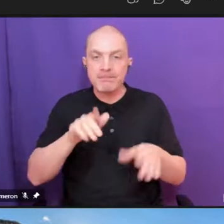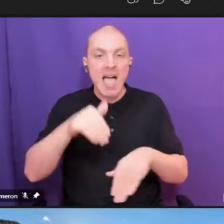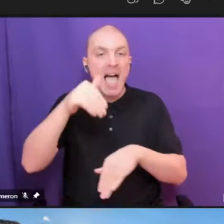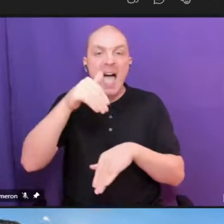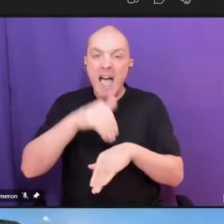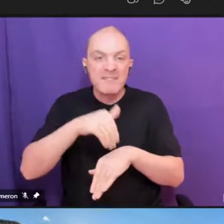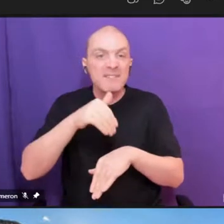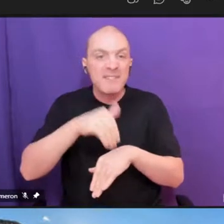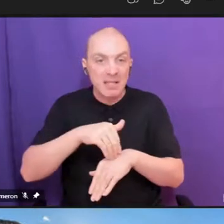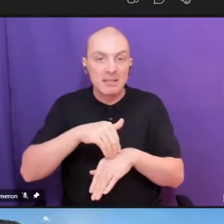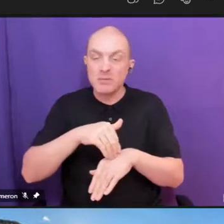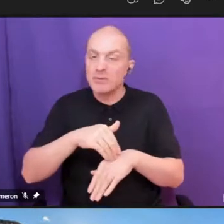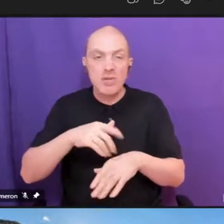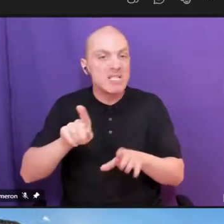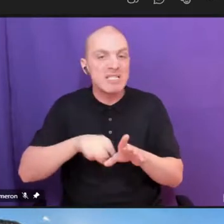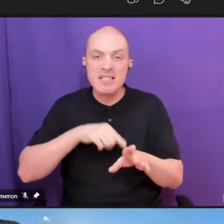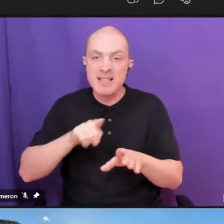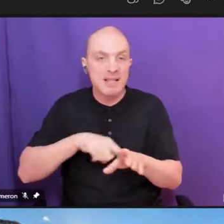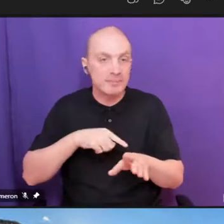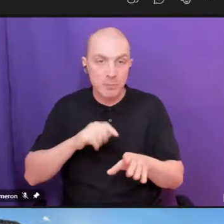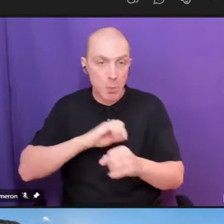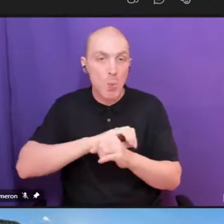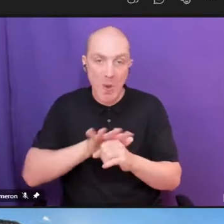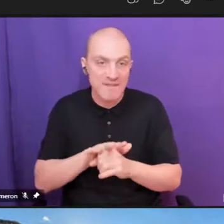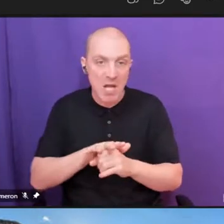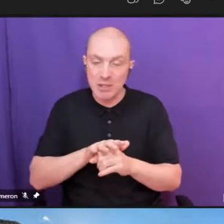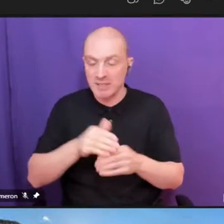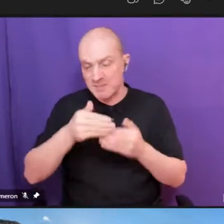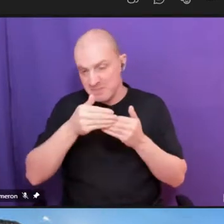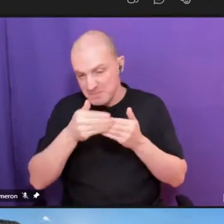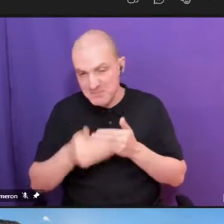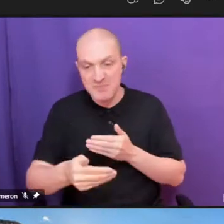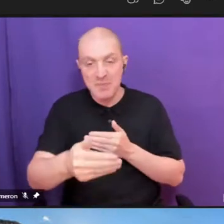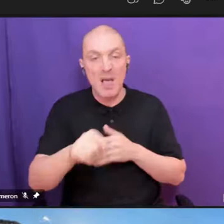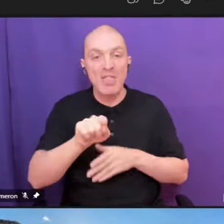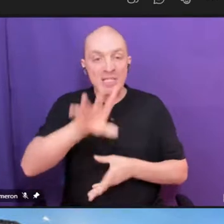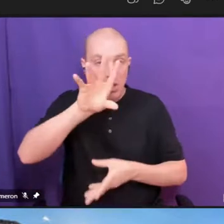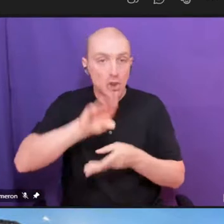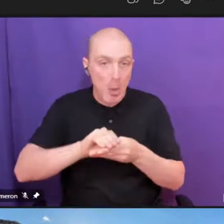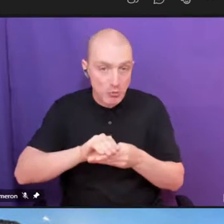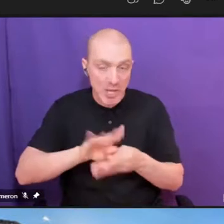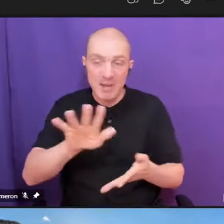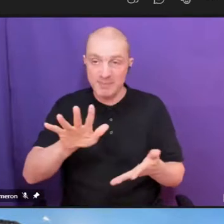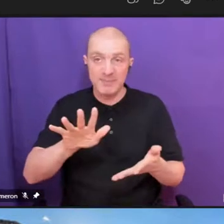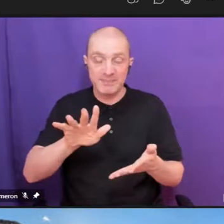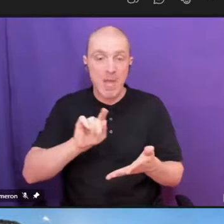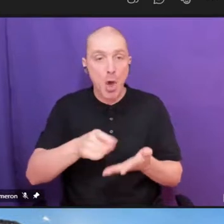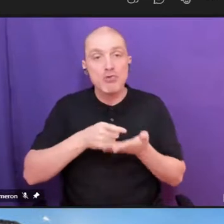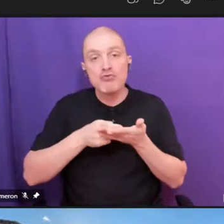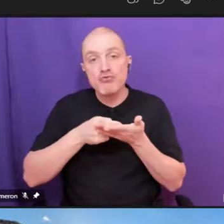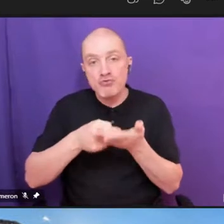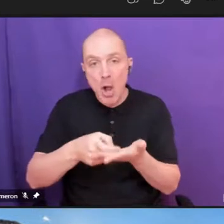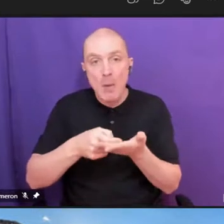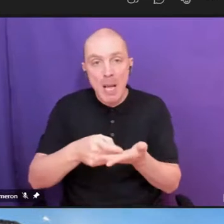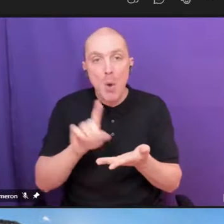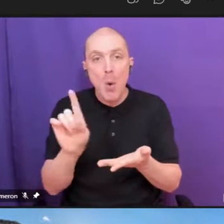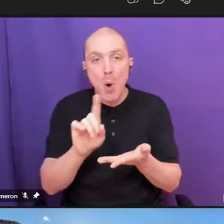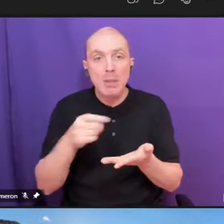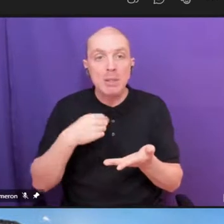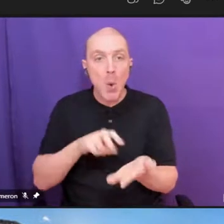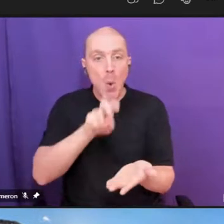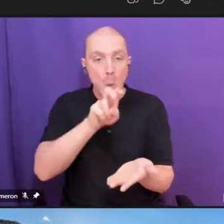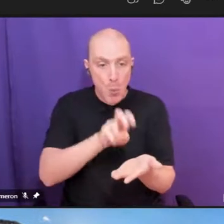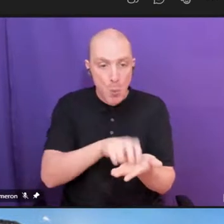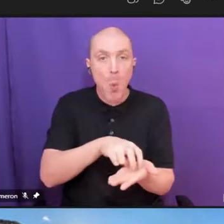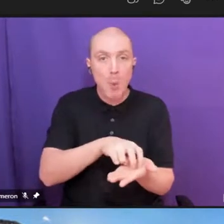come. That's a quick summary of the report. The recommendations are simply to note the contents, the key messages and recommendations